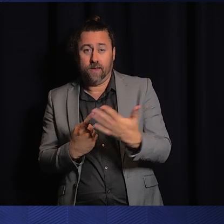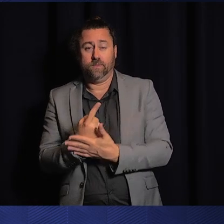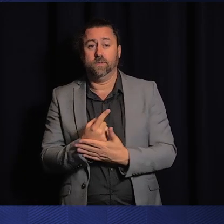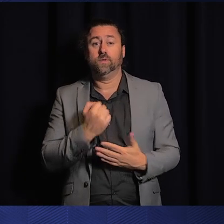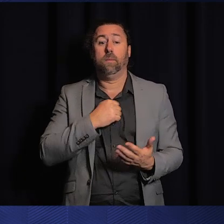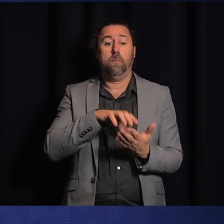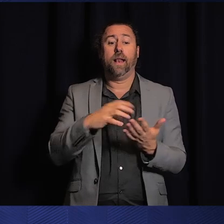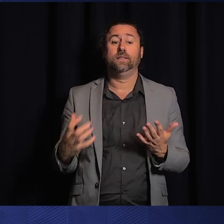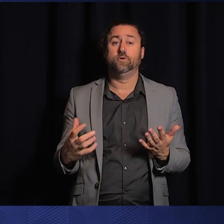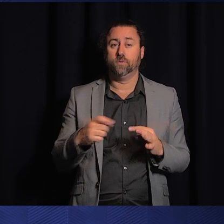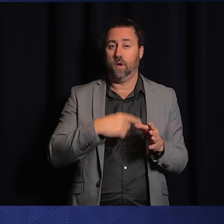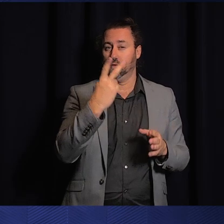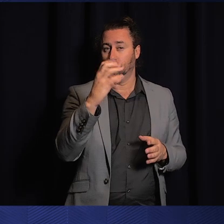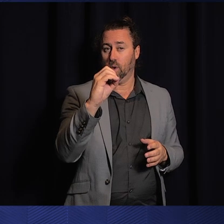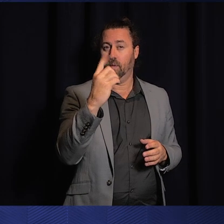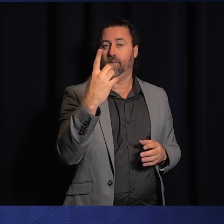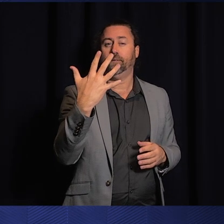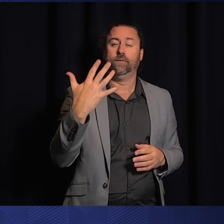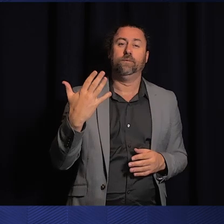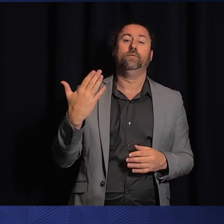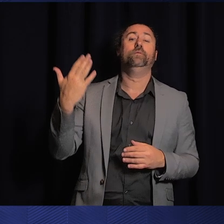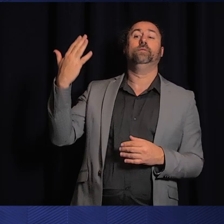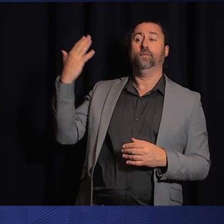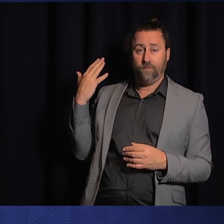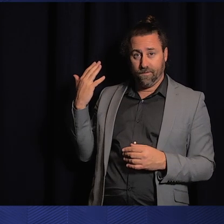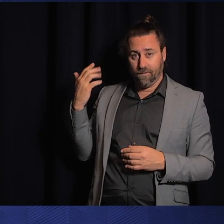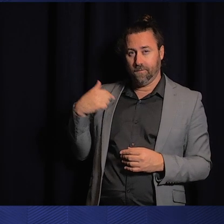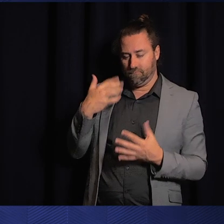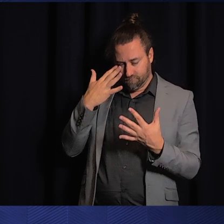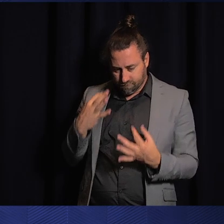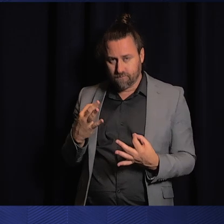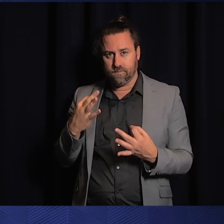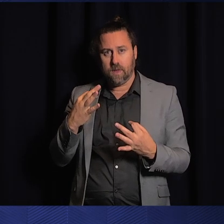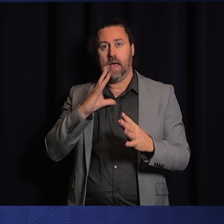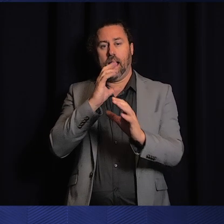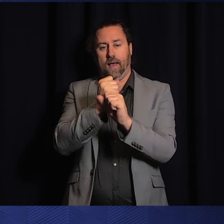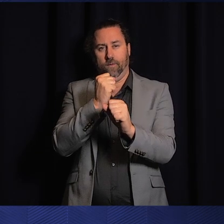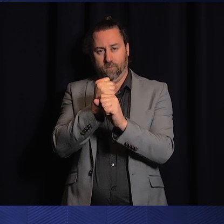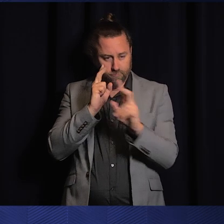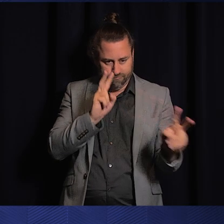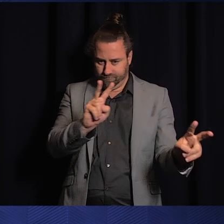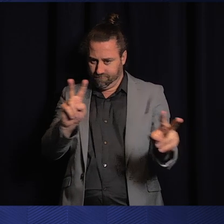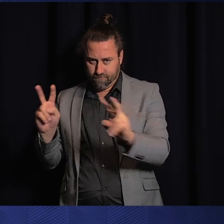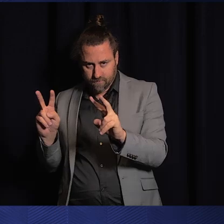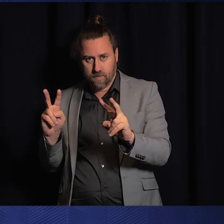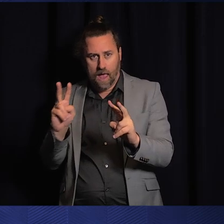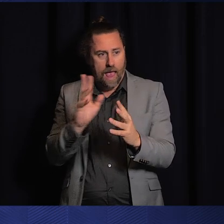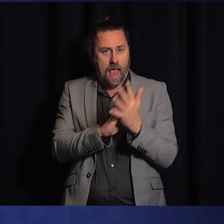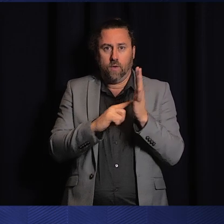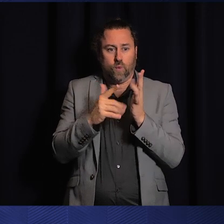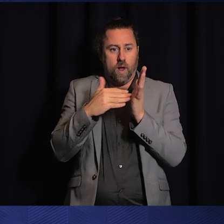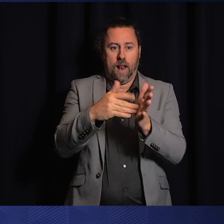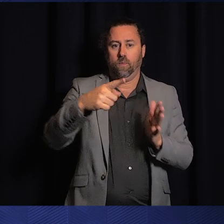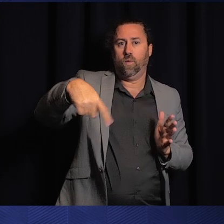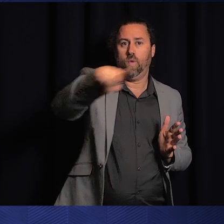by 2015, started a process to come up with a national strategy how to manage displacement.